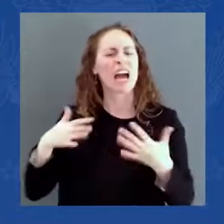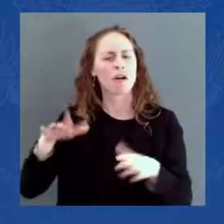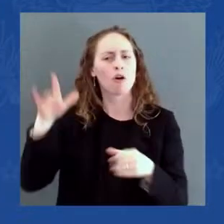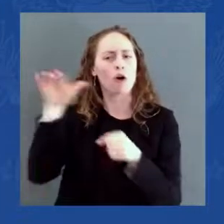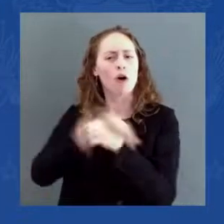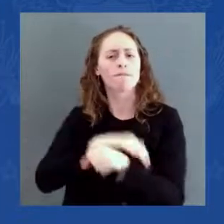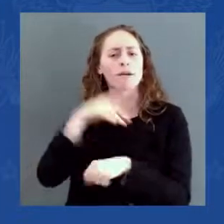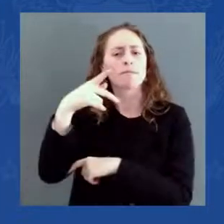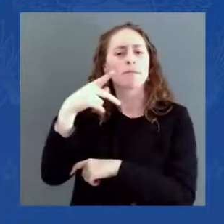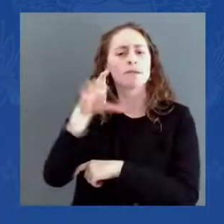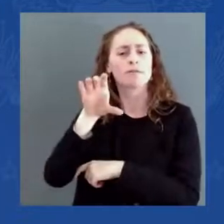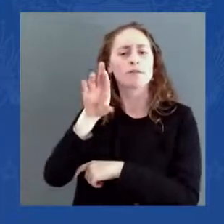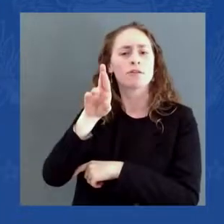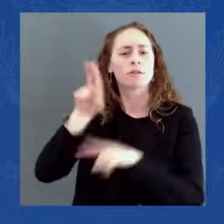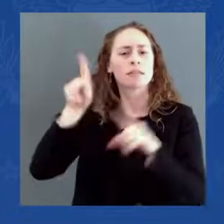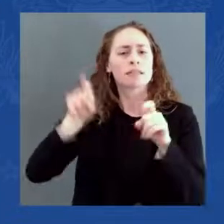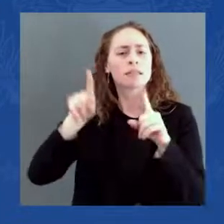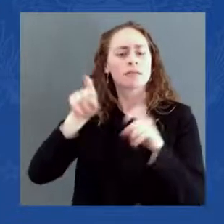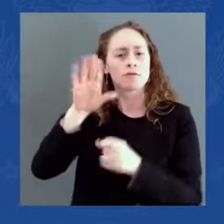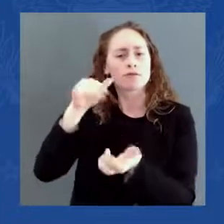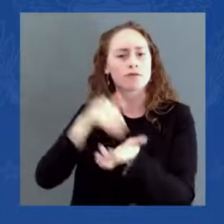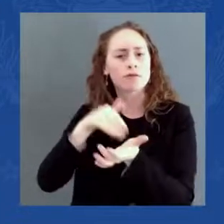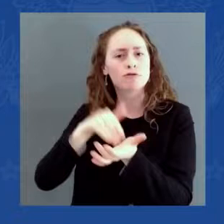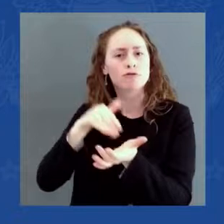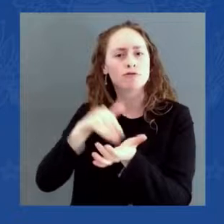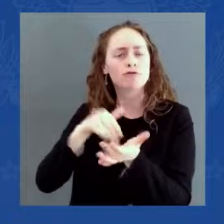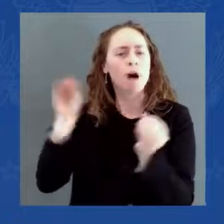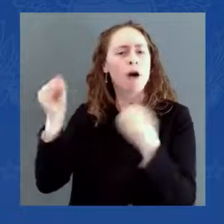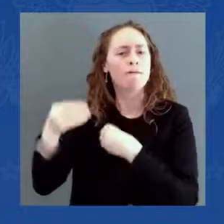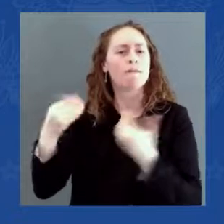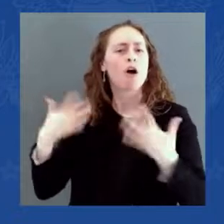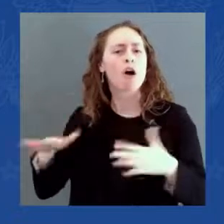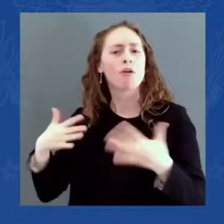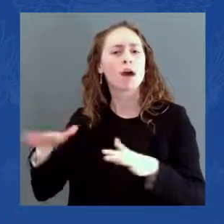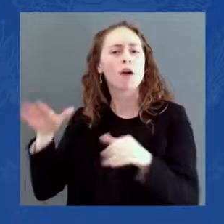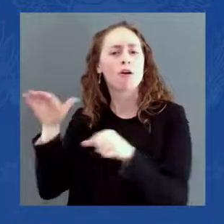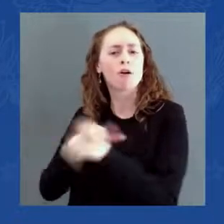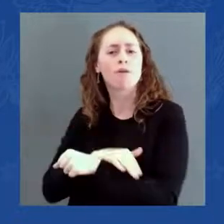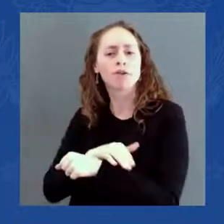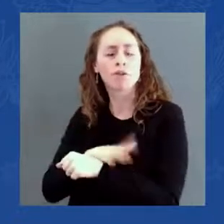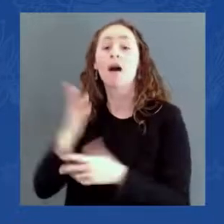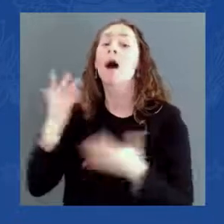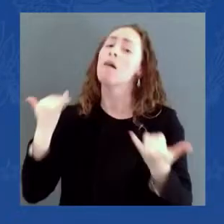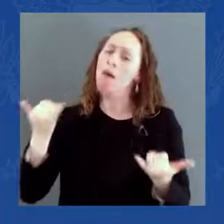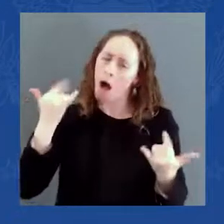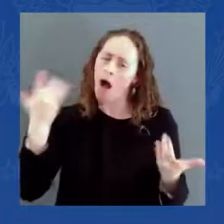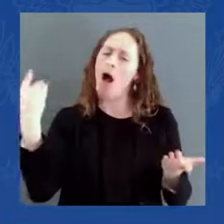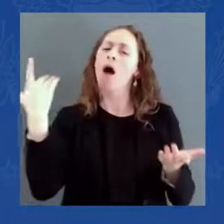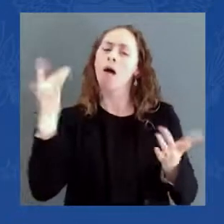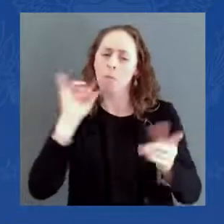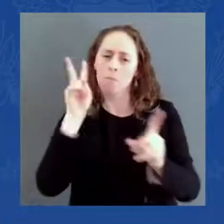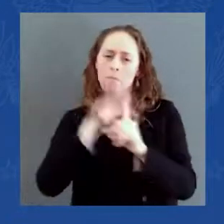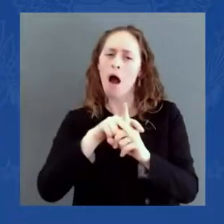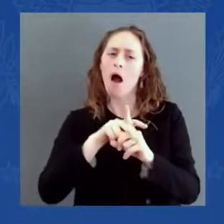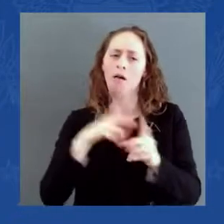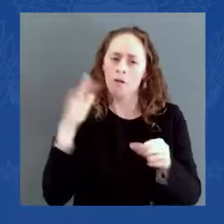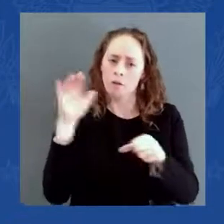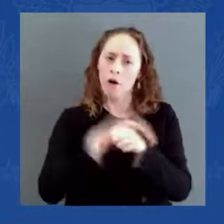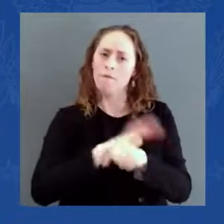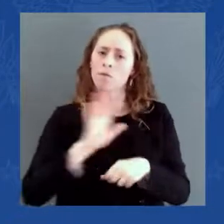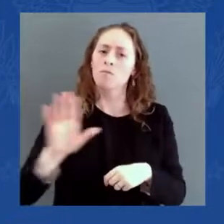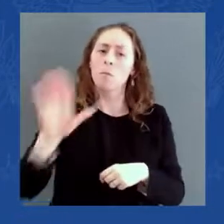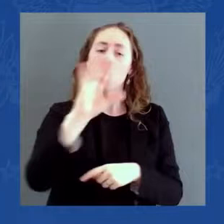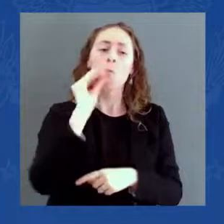cover at-home test as well. Now, for those not covered by private insurance, we're going to make available free tests